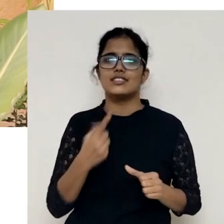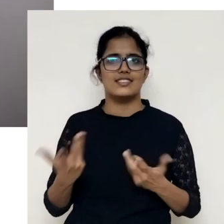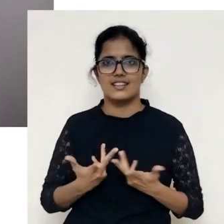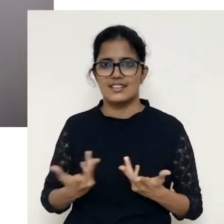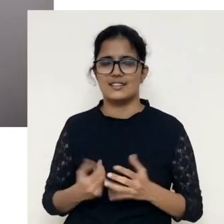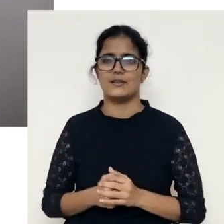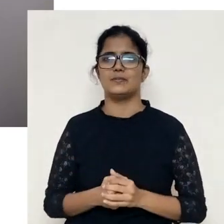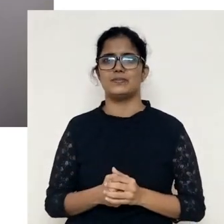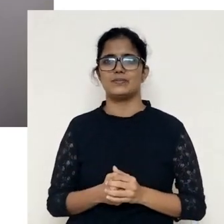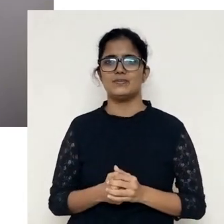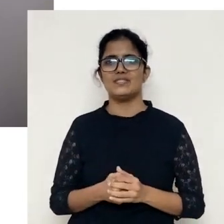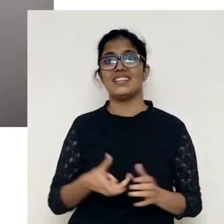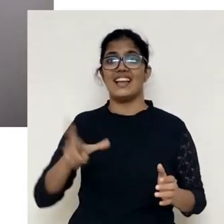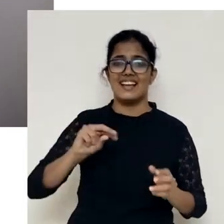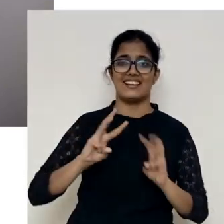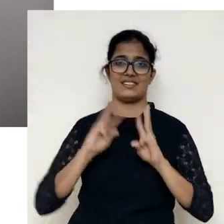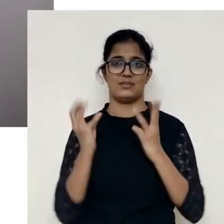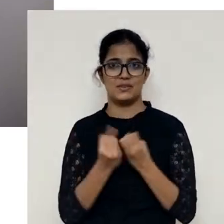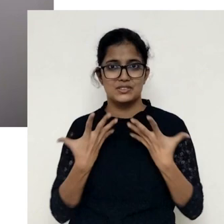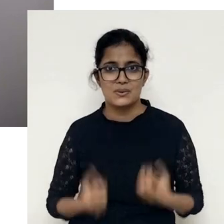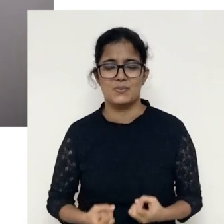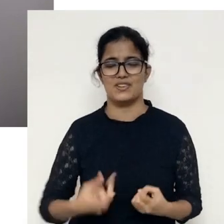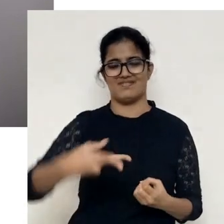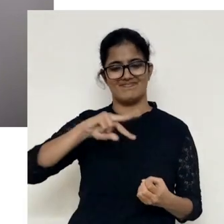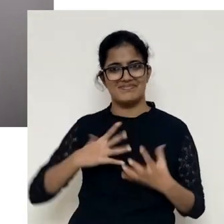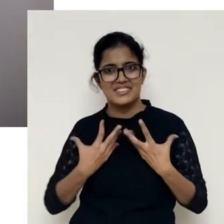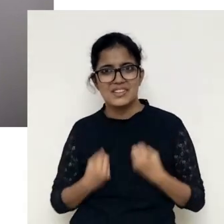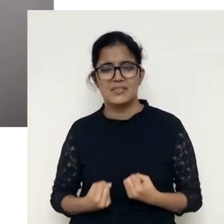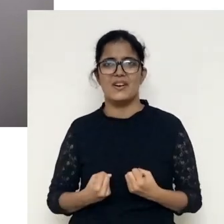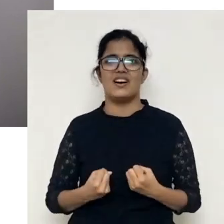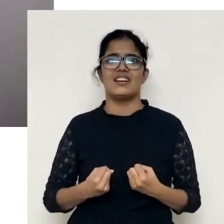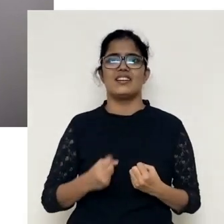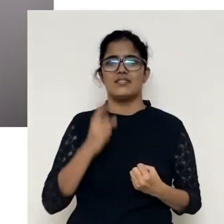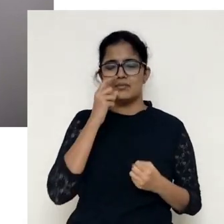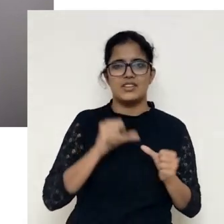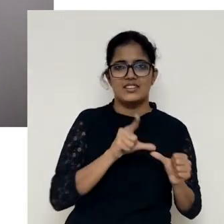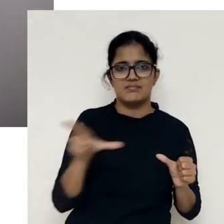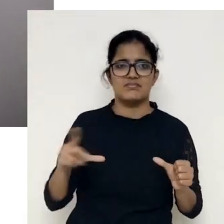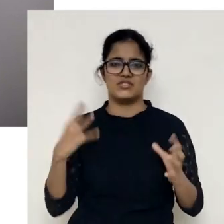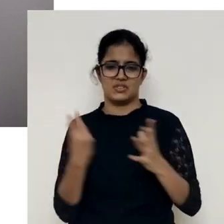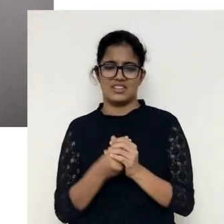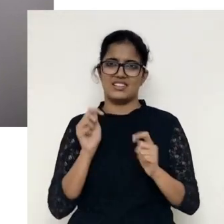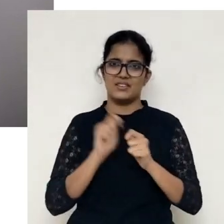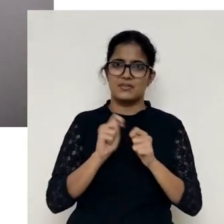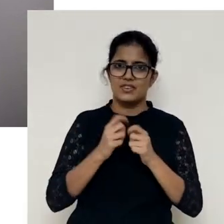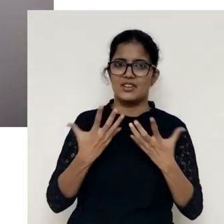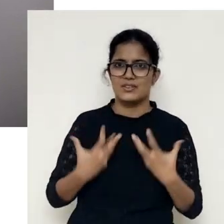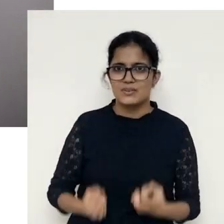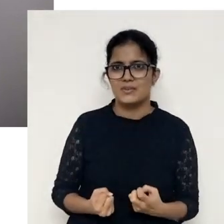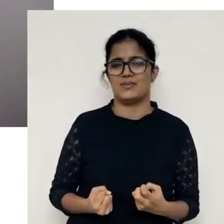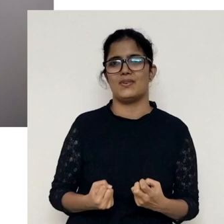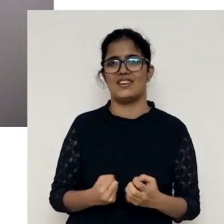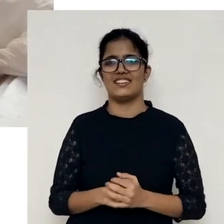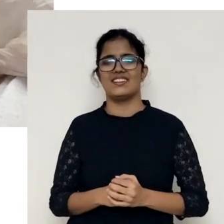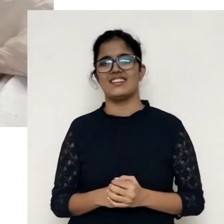of women are coming back and they keep coming back to us saying, let us know when the next workshop is, let us know when we can start